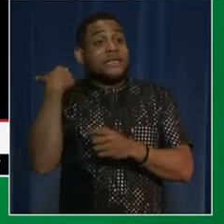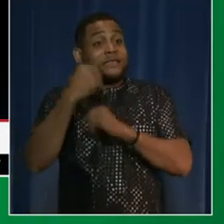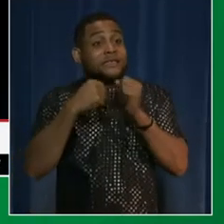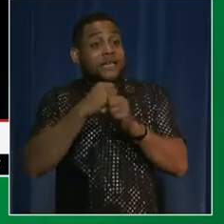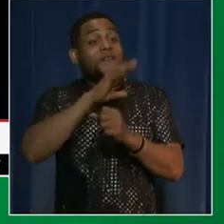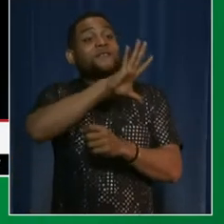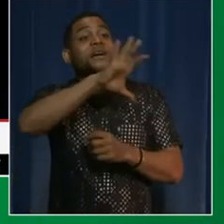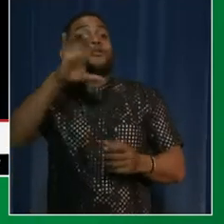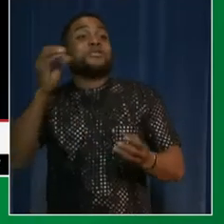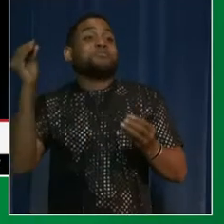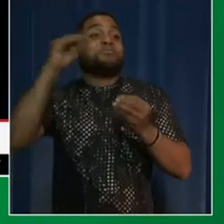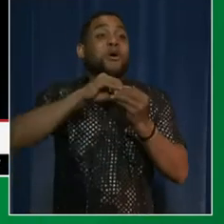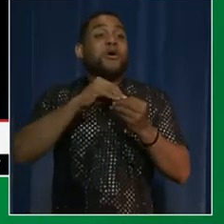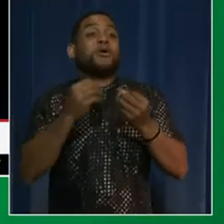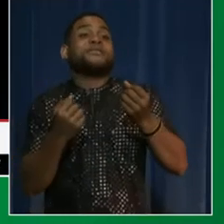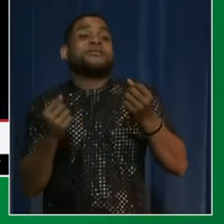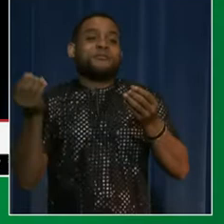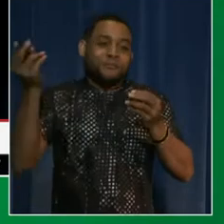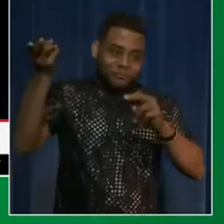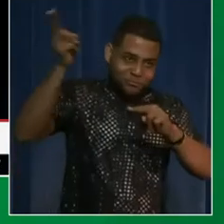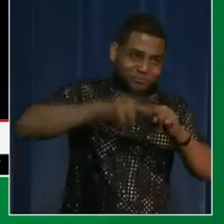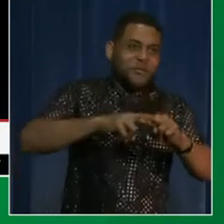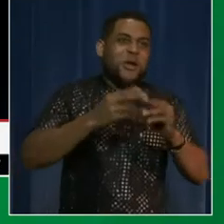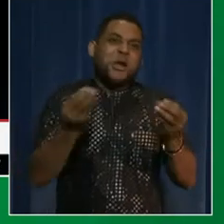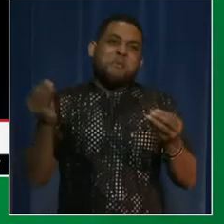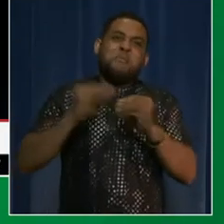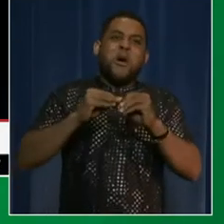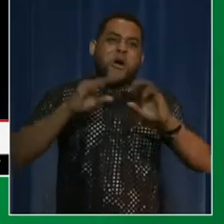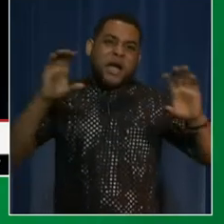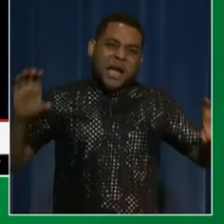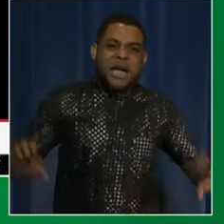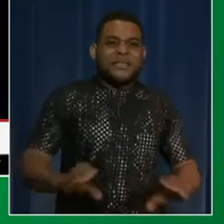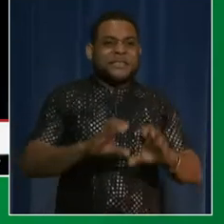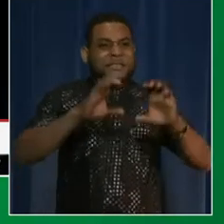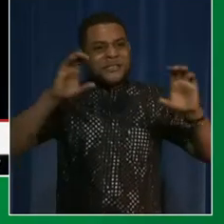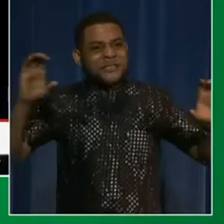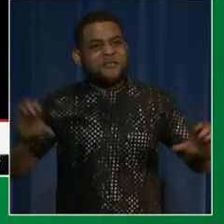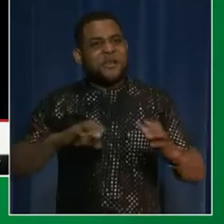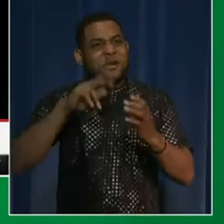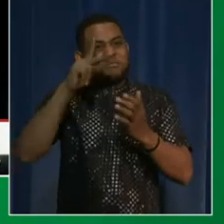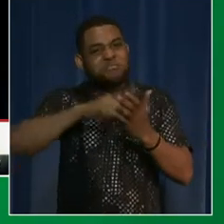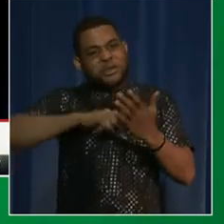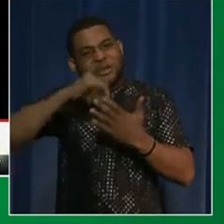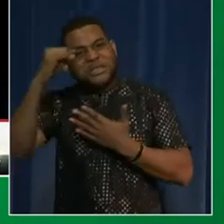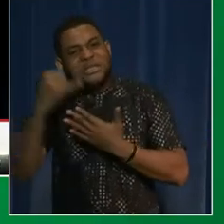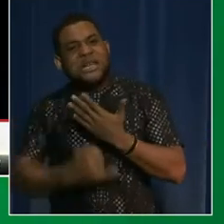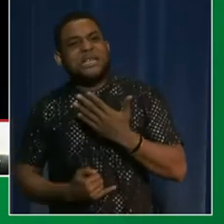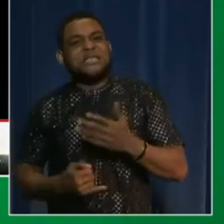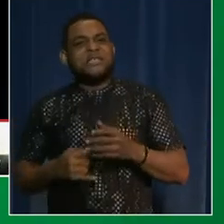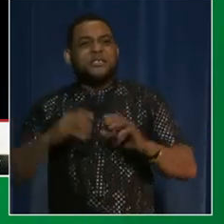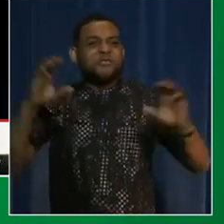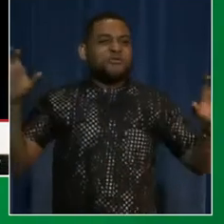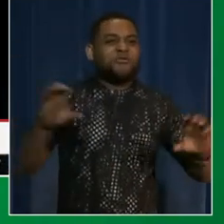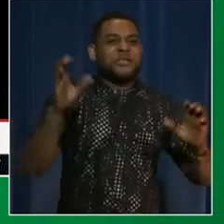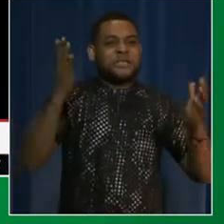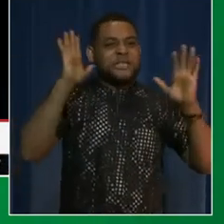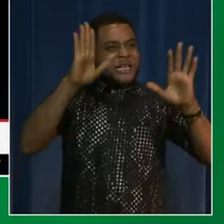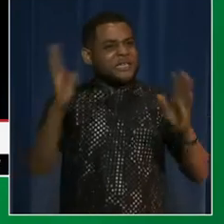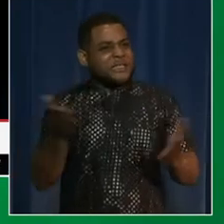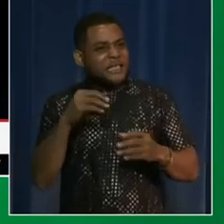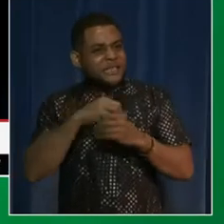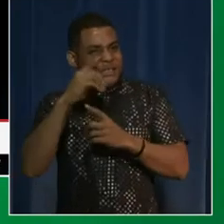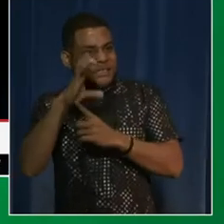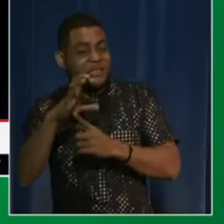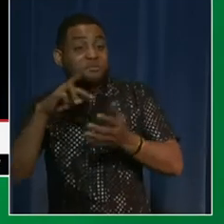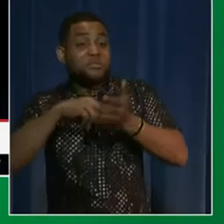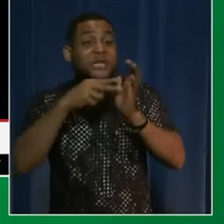So that means we need great projects in every corner of Washington. That doesn't mean that every stick of affordable housing is